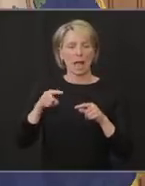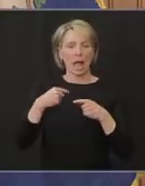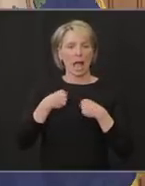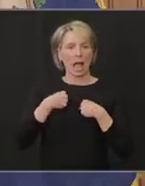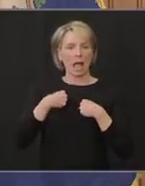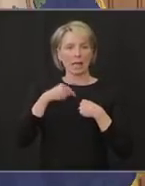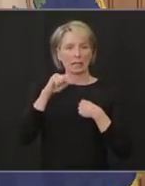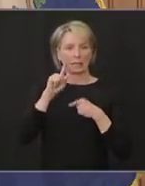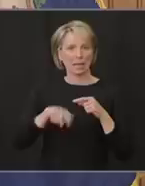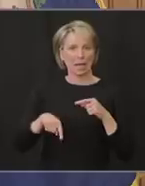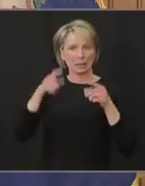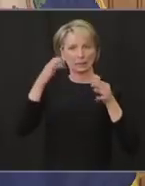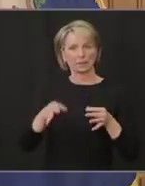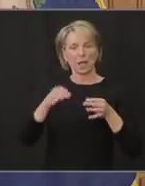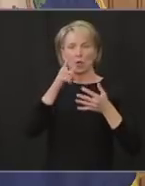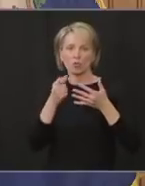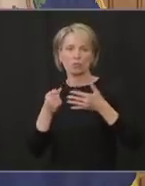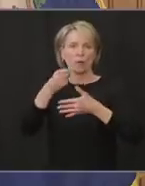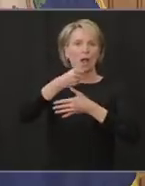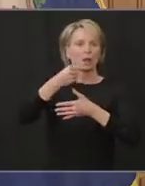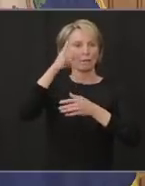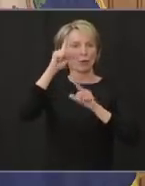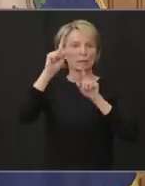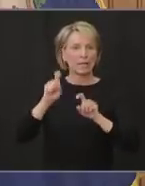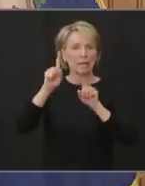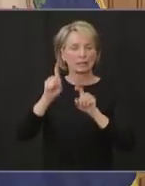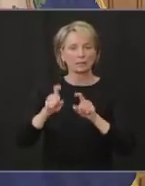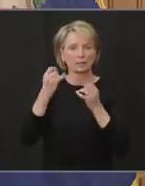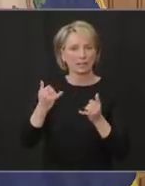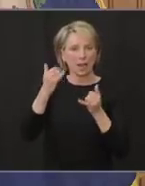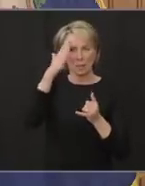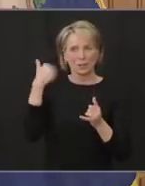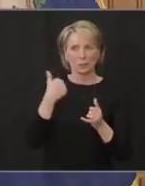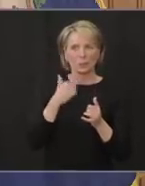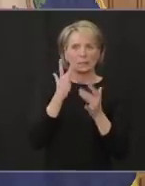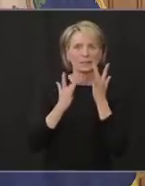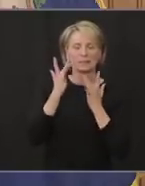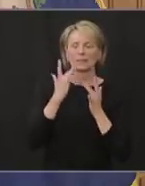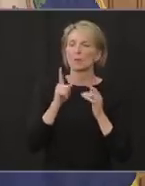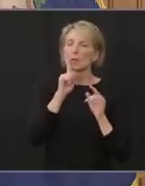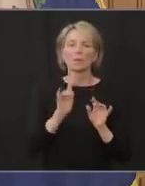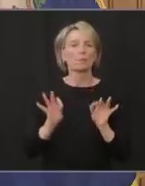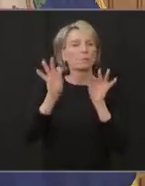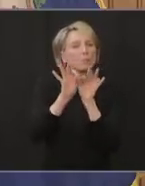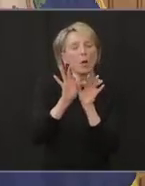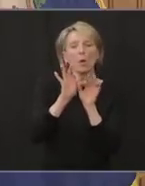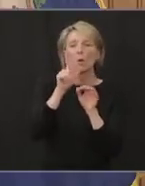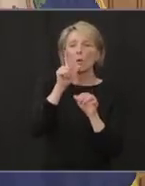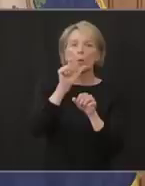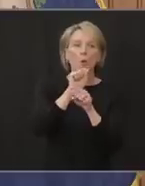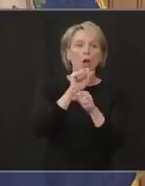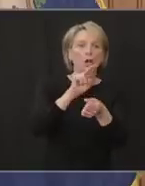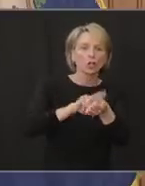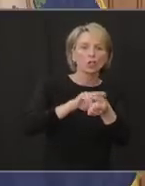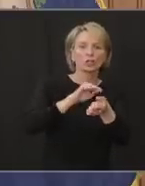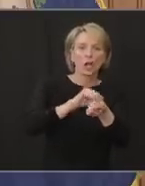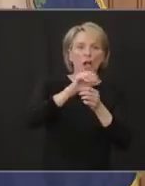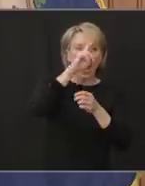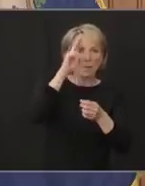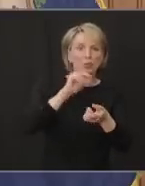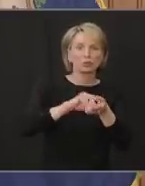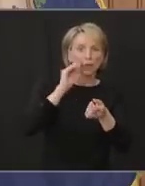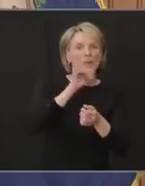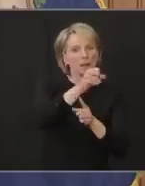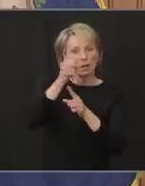now since we're sort of strapped on that, and I'm putting frontline healthcare workers at the top of that list. Is the state getting